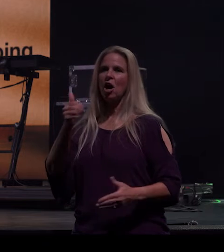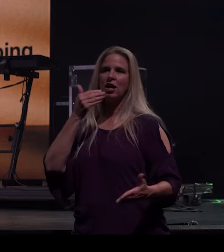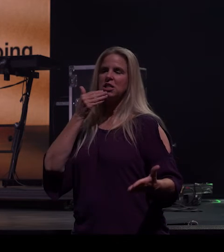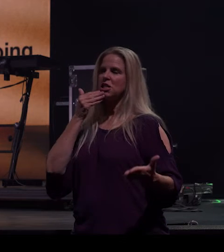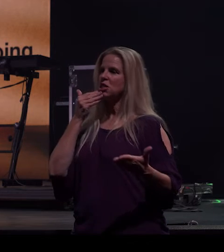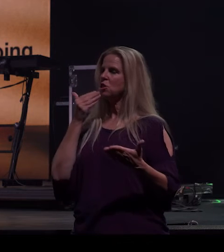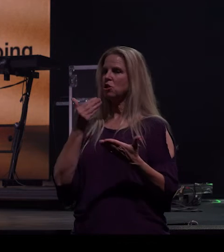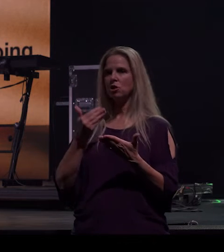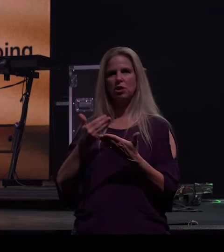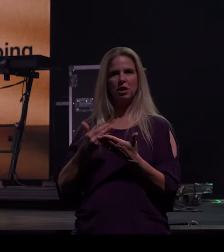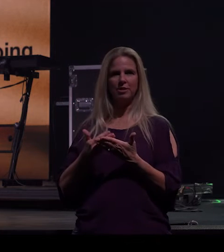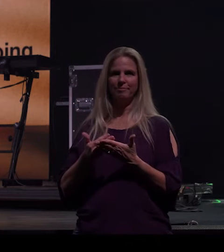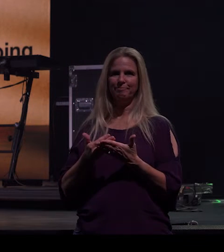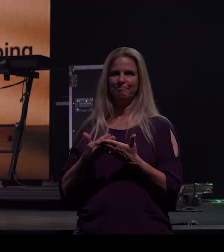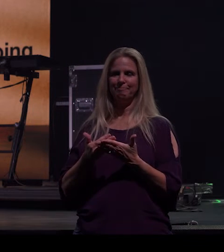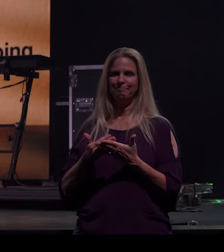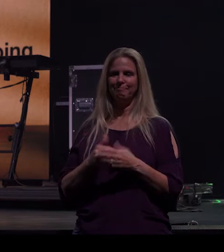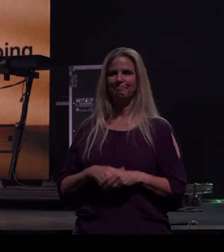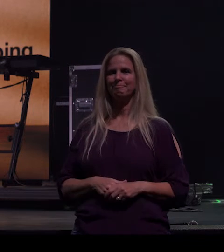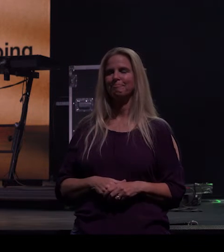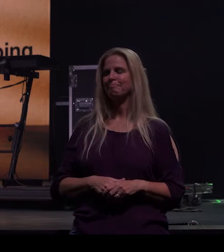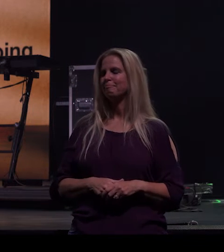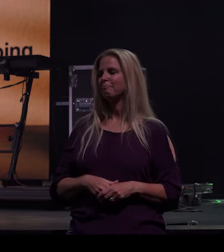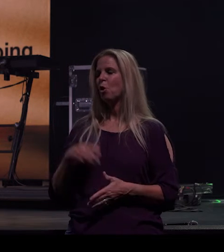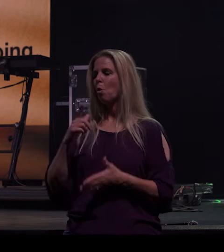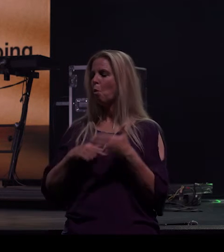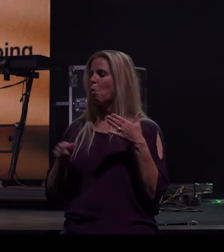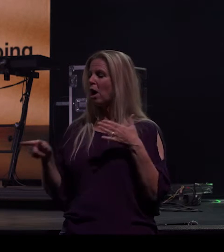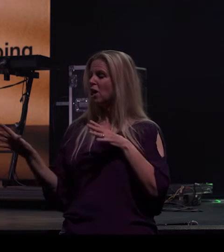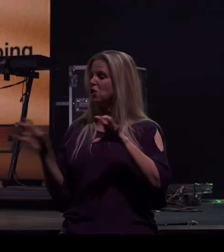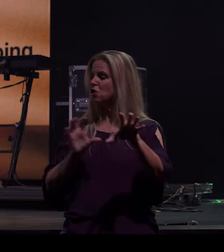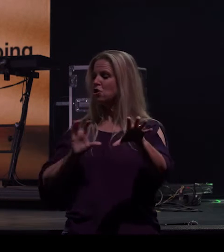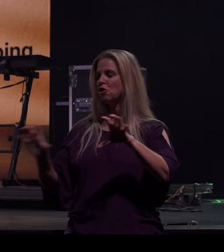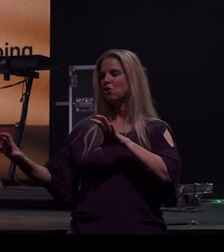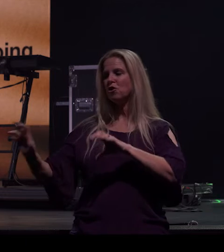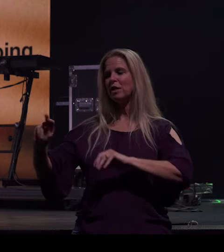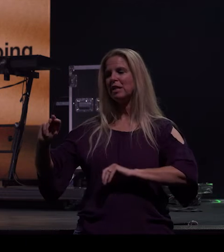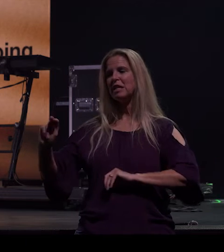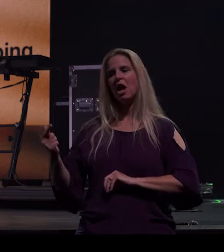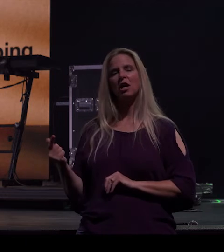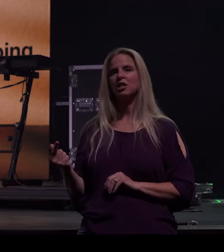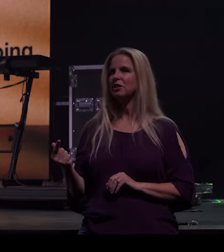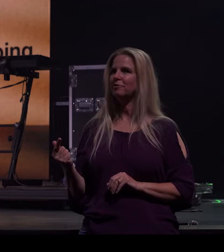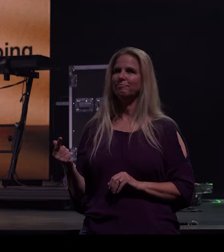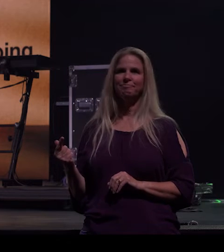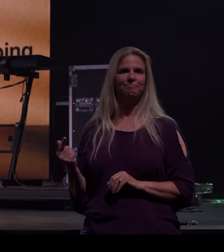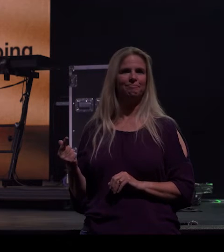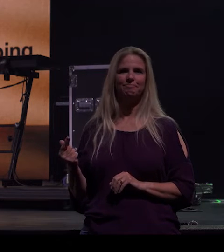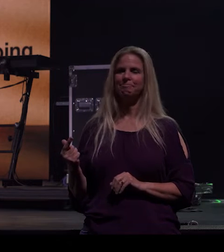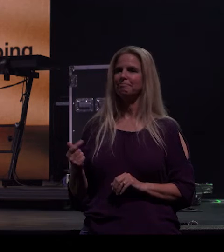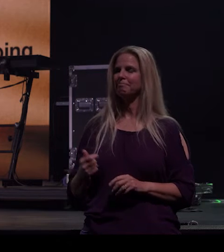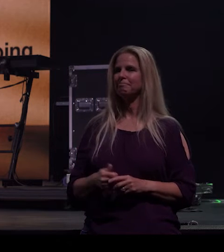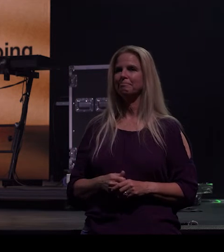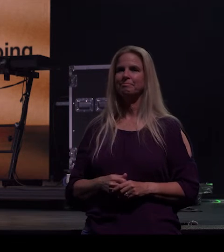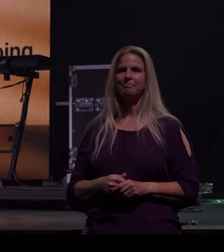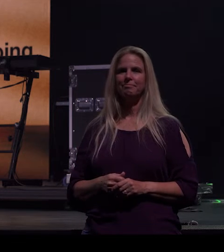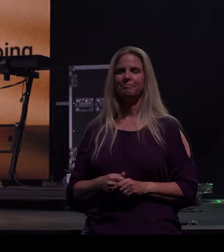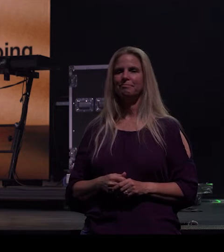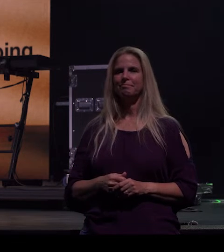good. Say it out loud one more time. What you're doing is not good.